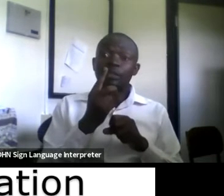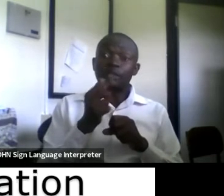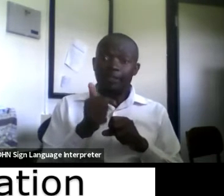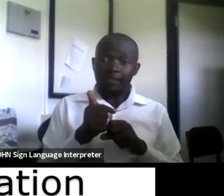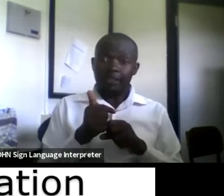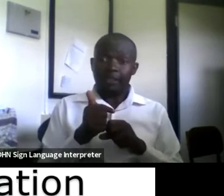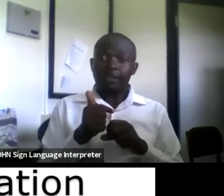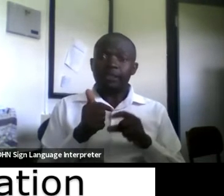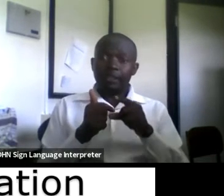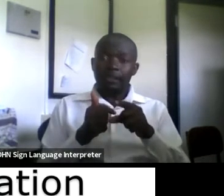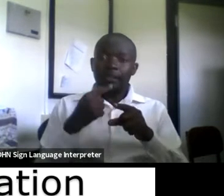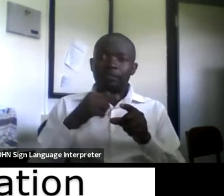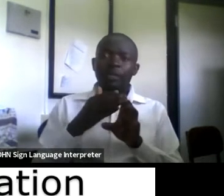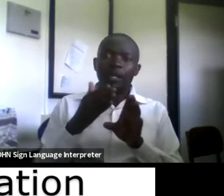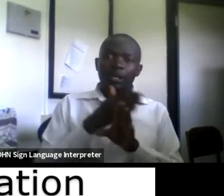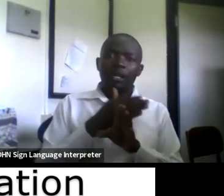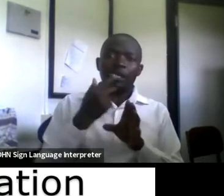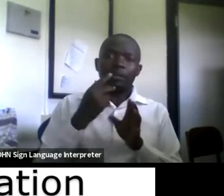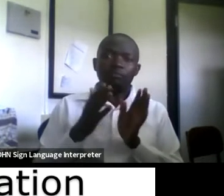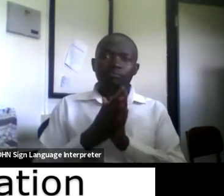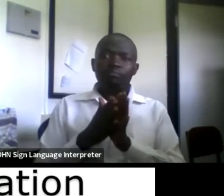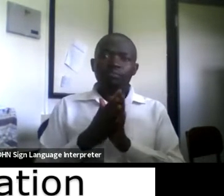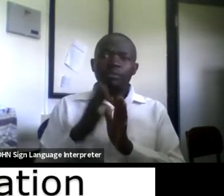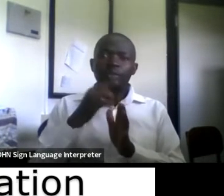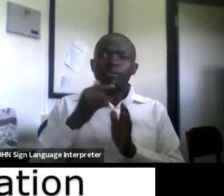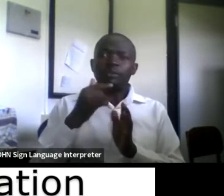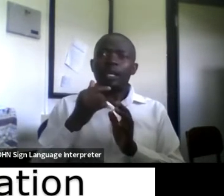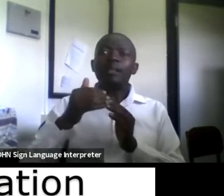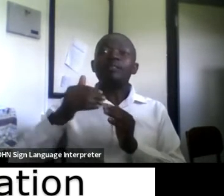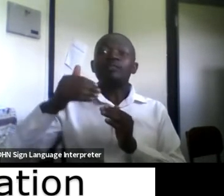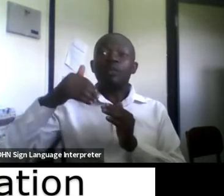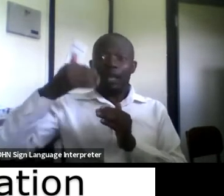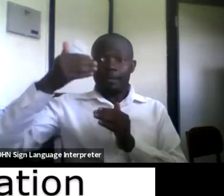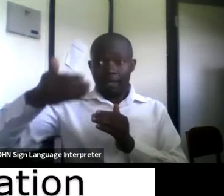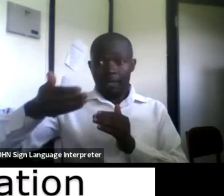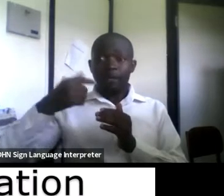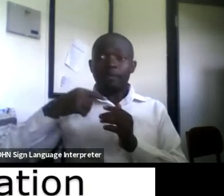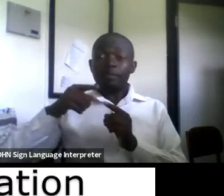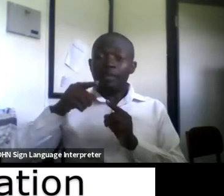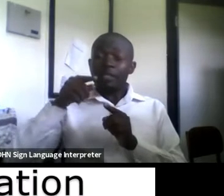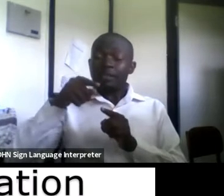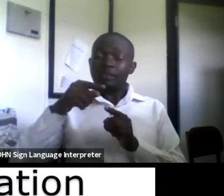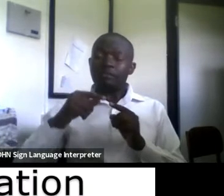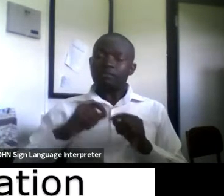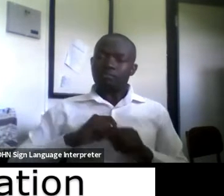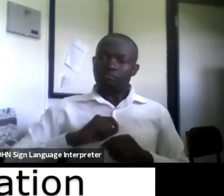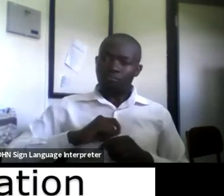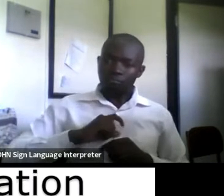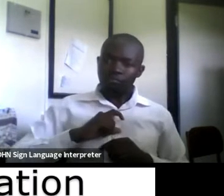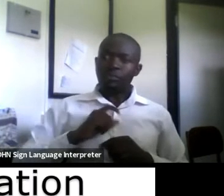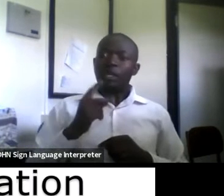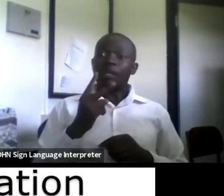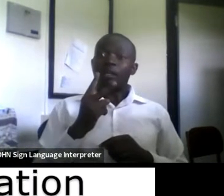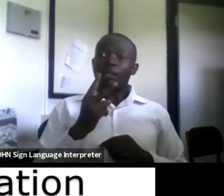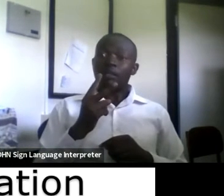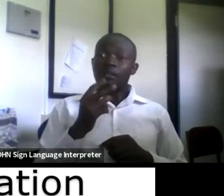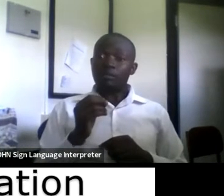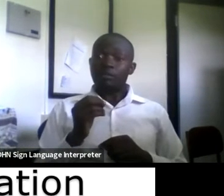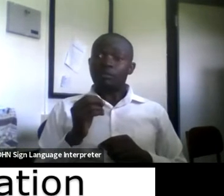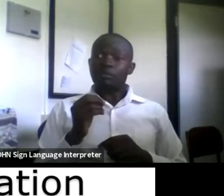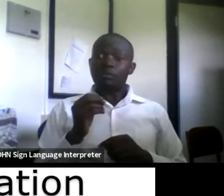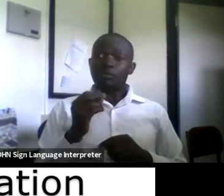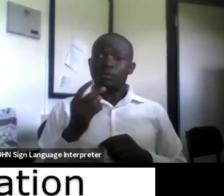very salient features of that a little later, but this is what currently we are in. It is the 2030 call for action. 10